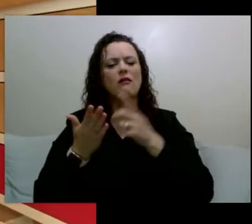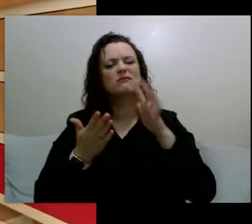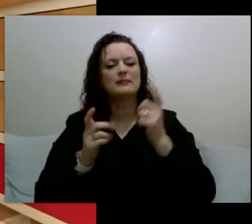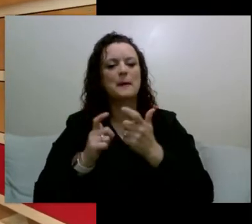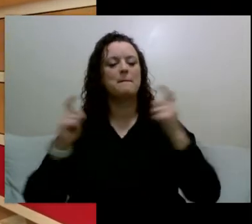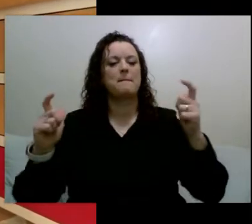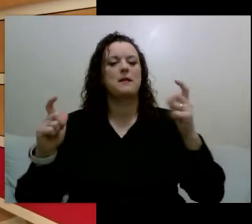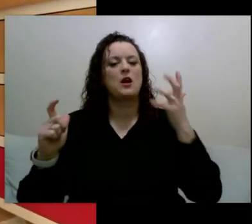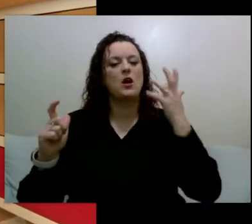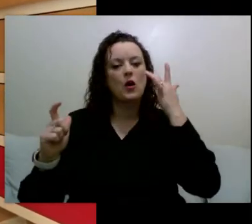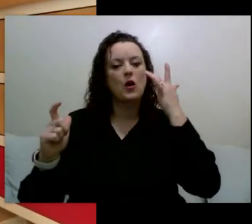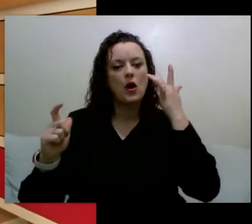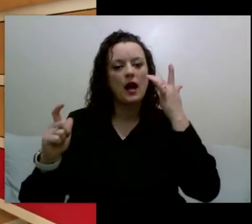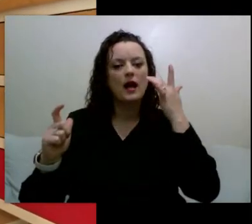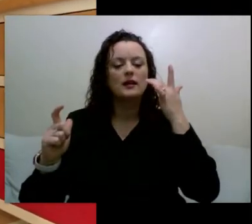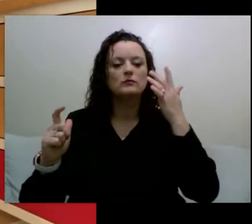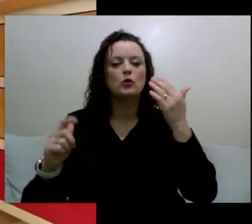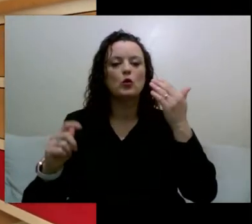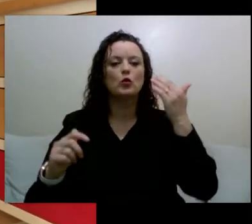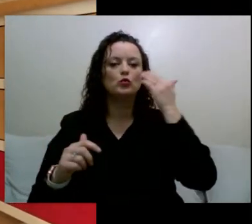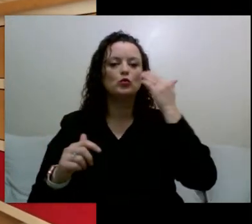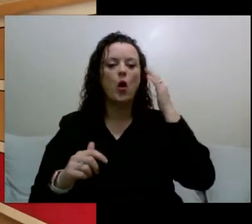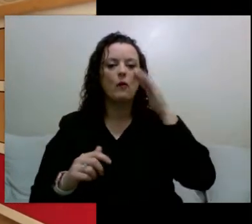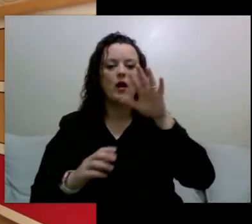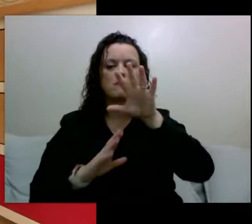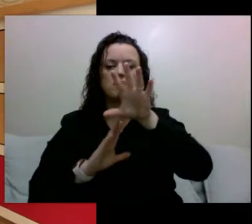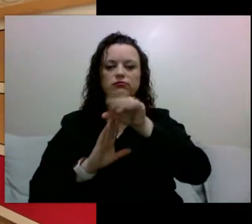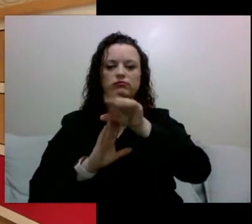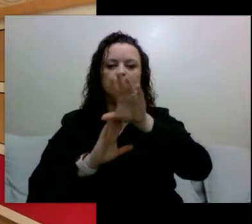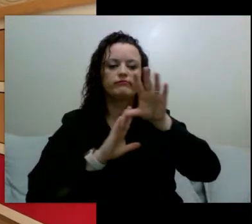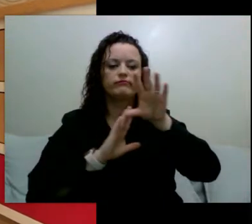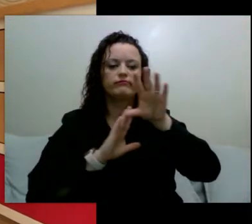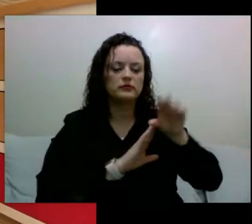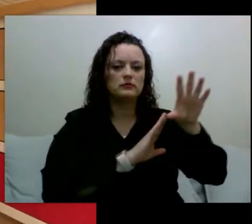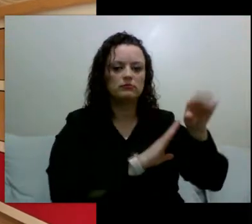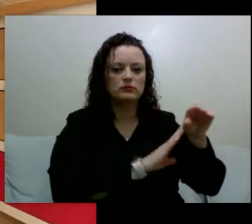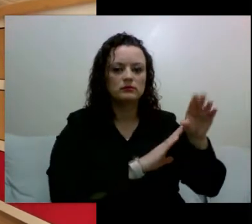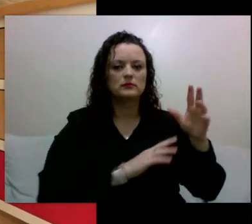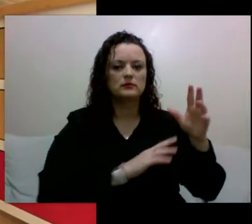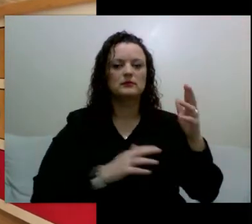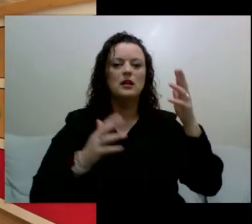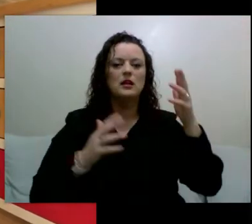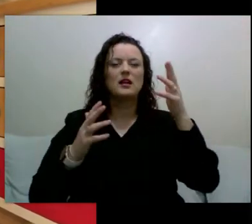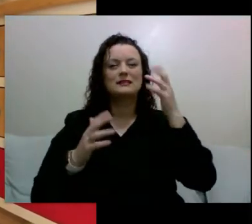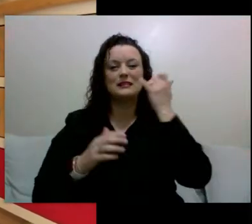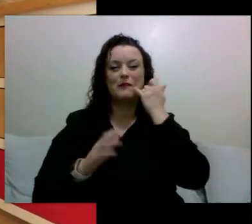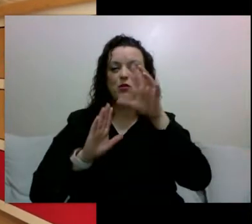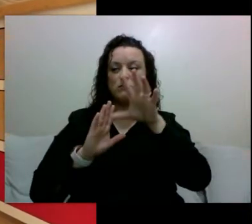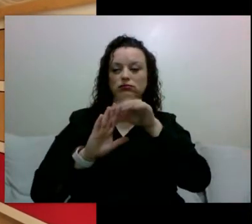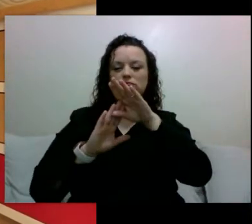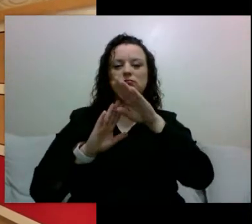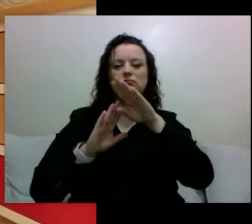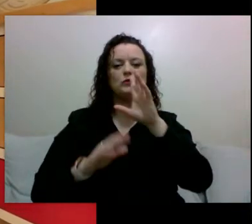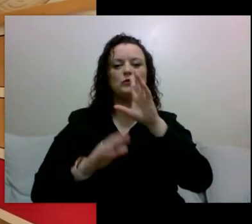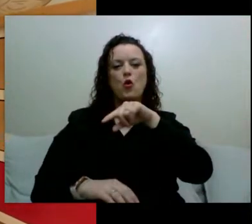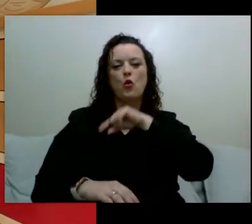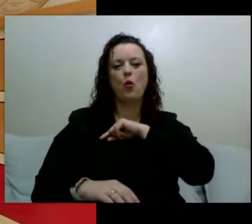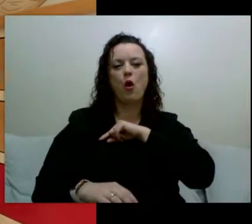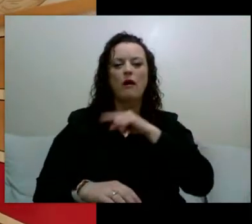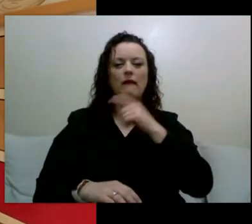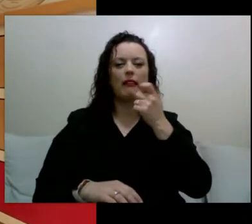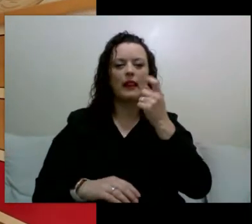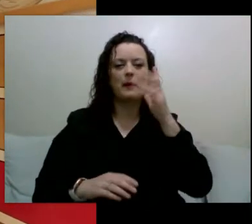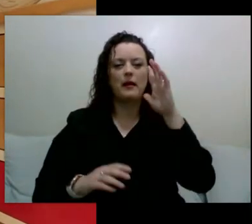that was because I knew that I was going to photograph them and they would lose some of their quality when I photographed them. So I